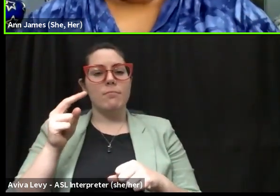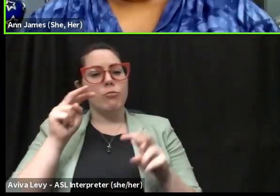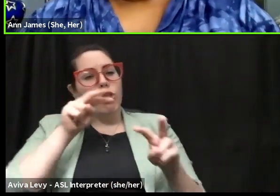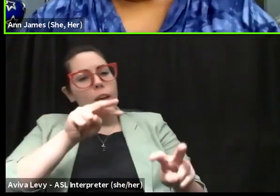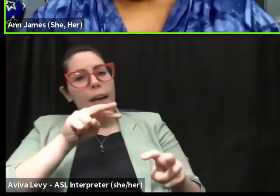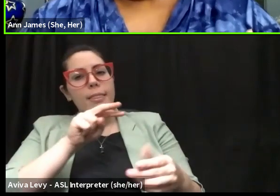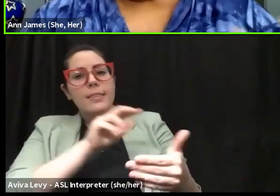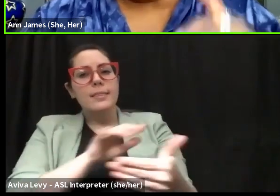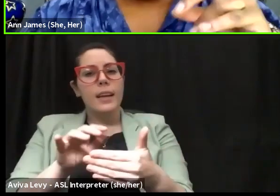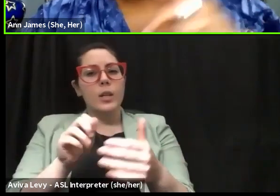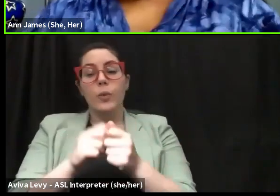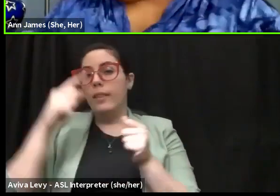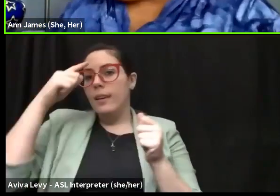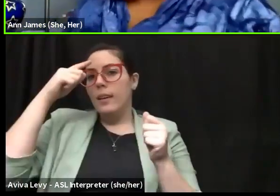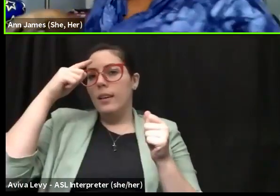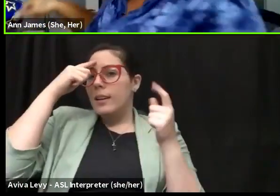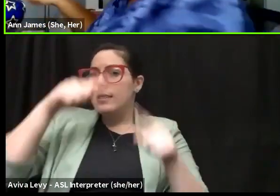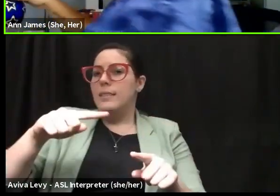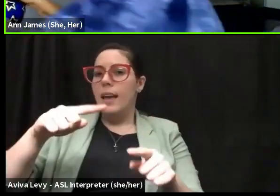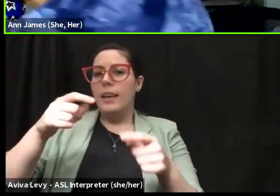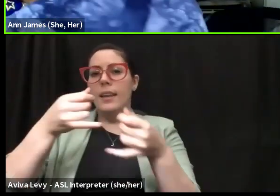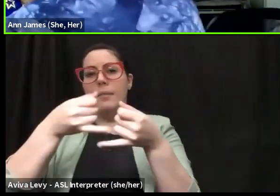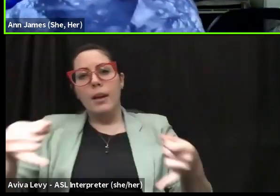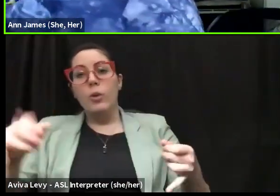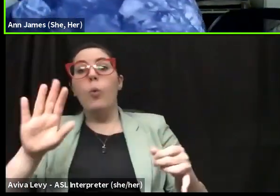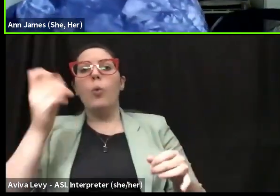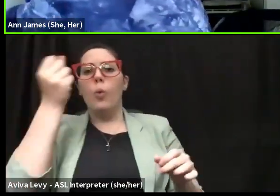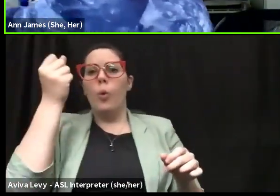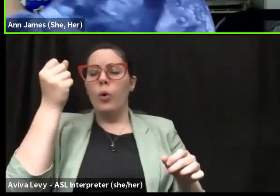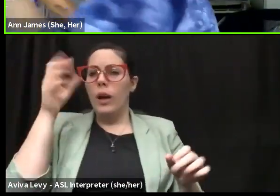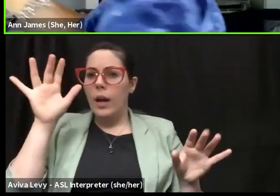and boundaries, and actually,